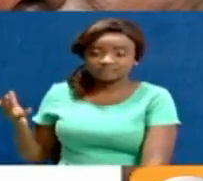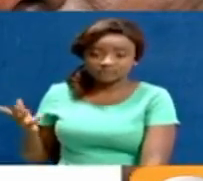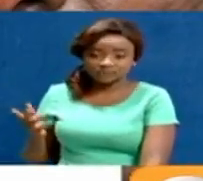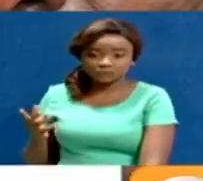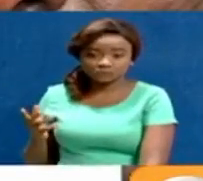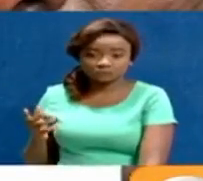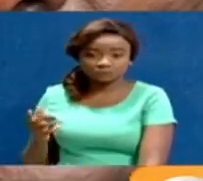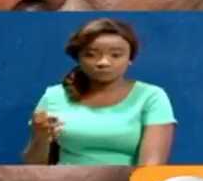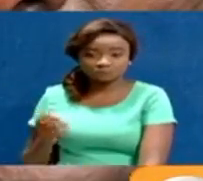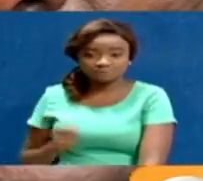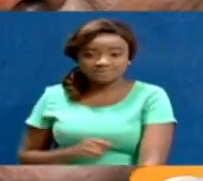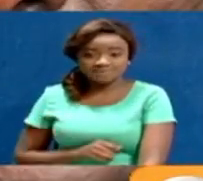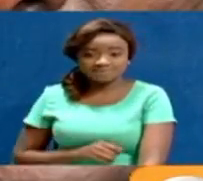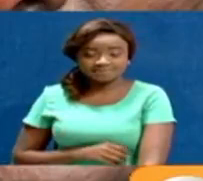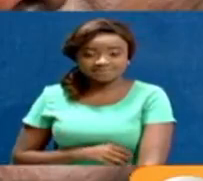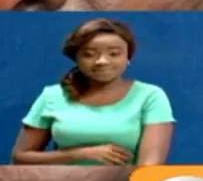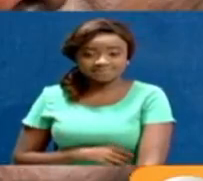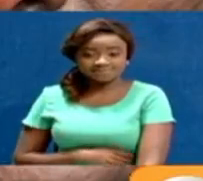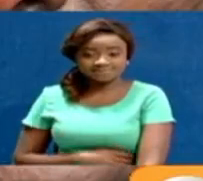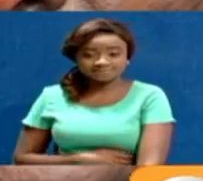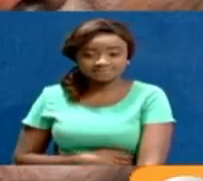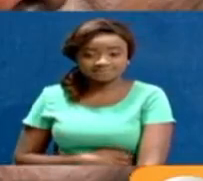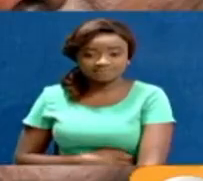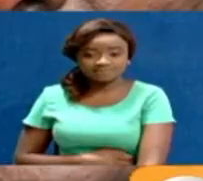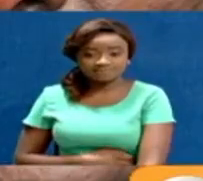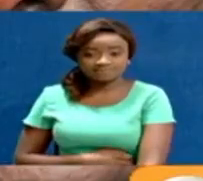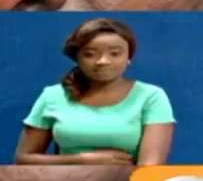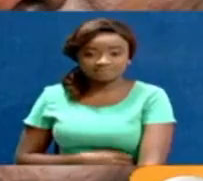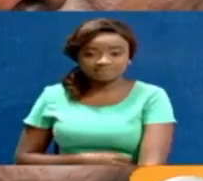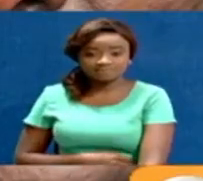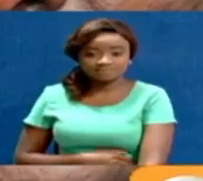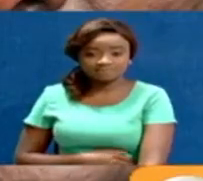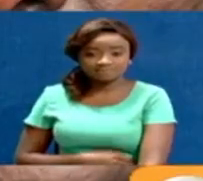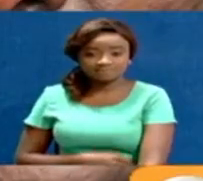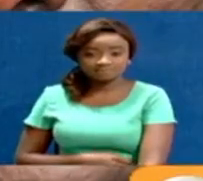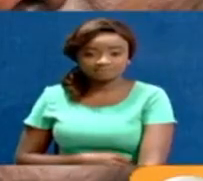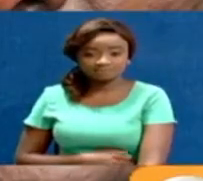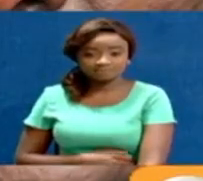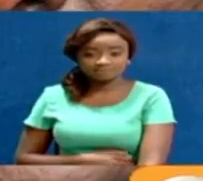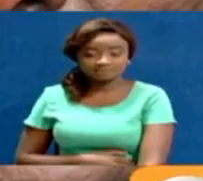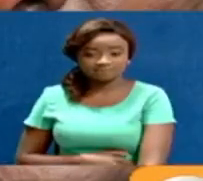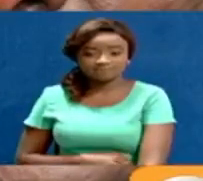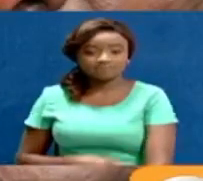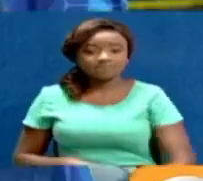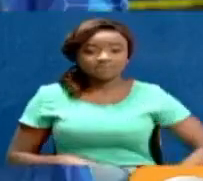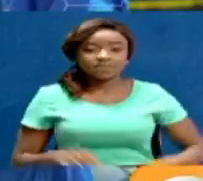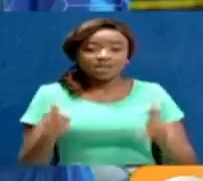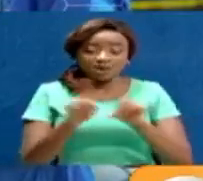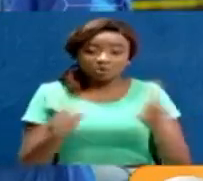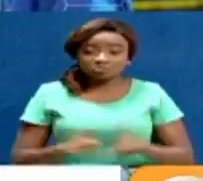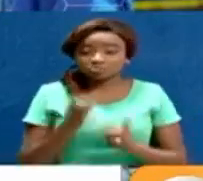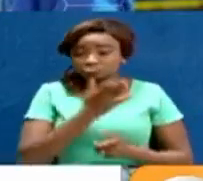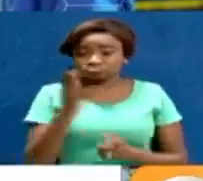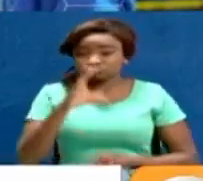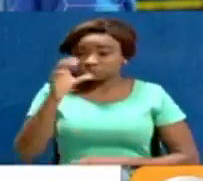one of the key considerations by the commission when determining parameters for collective bargaining negotiations, end of quote.